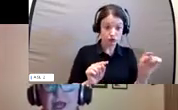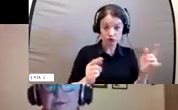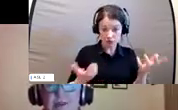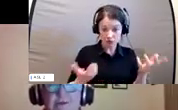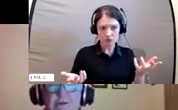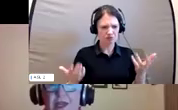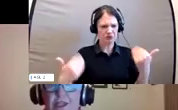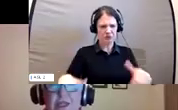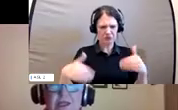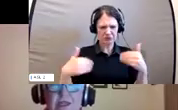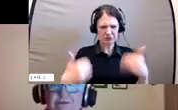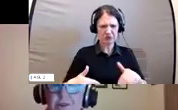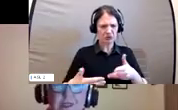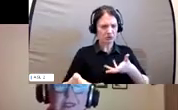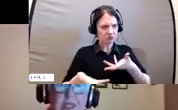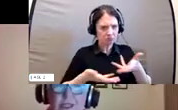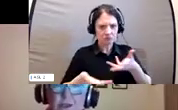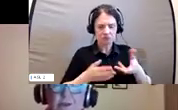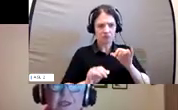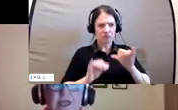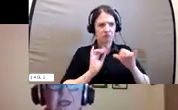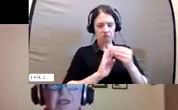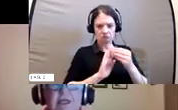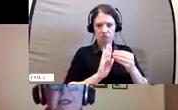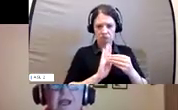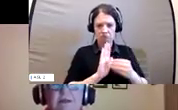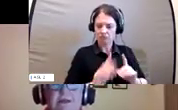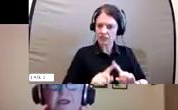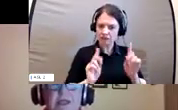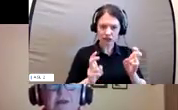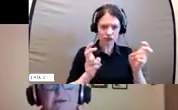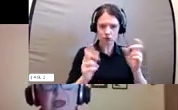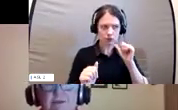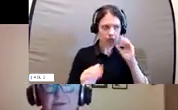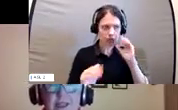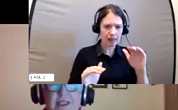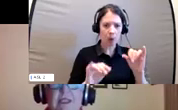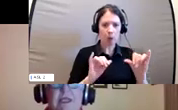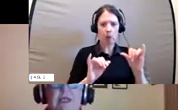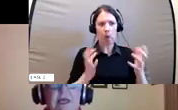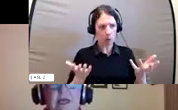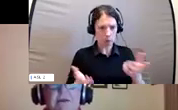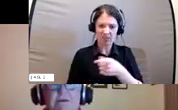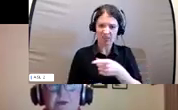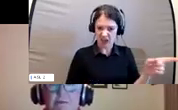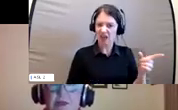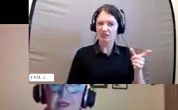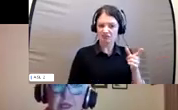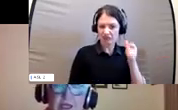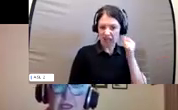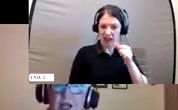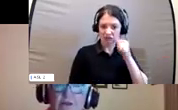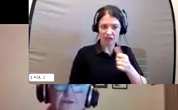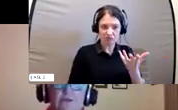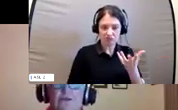of information, difference, issues that they face